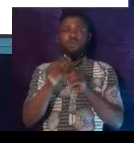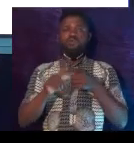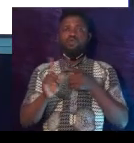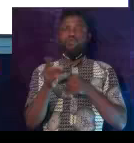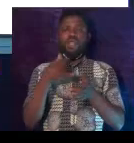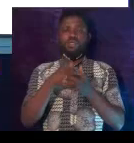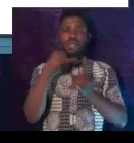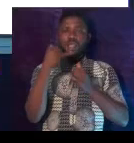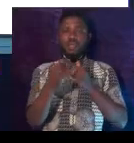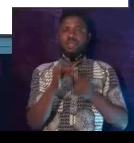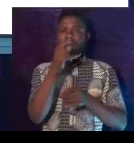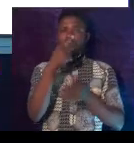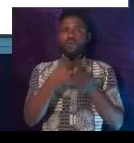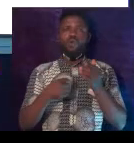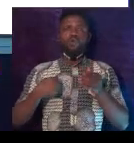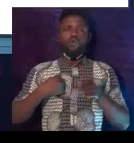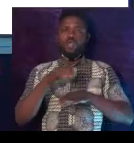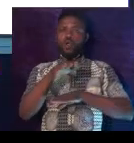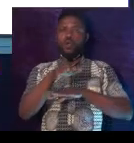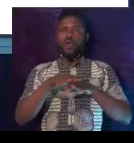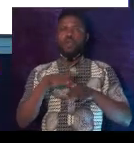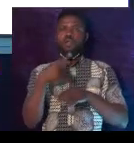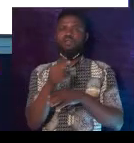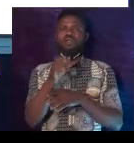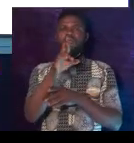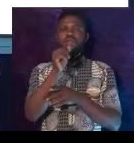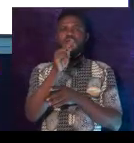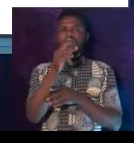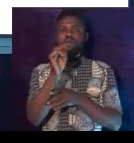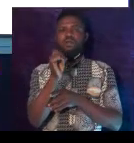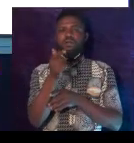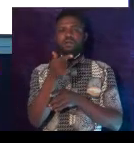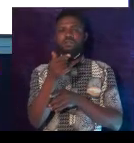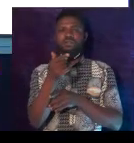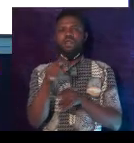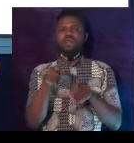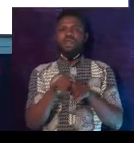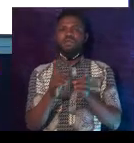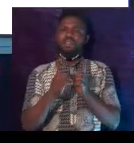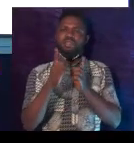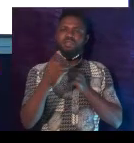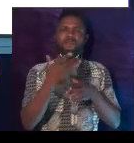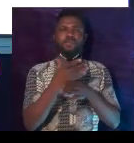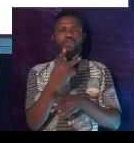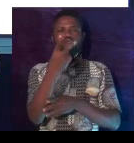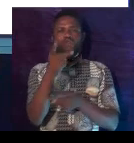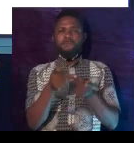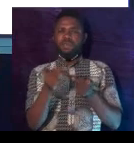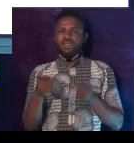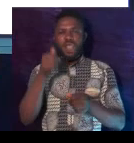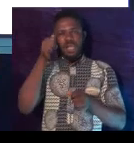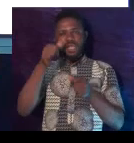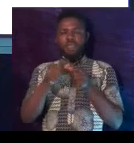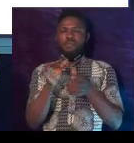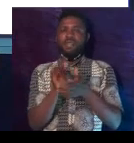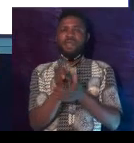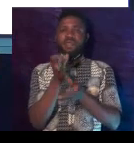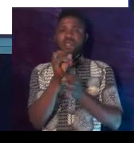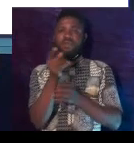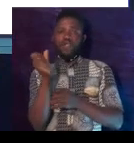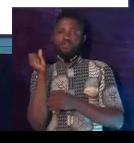to where that thing lands, is what you call the range. So it's like a distance between 2 places. So remember